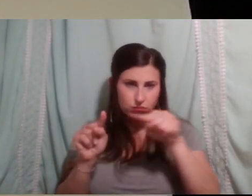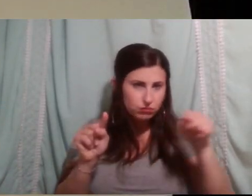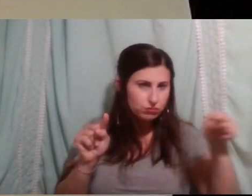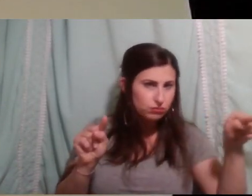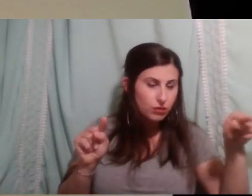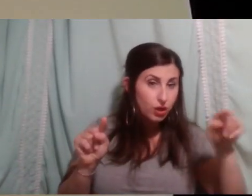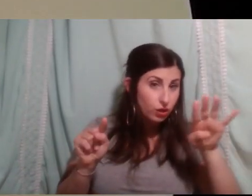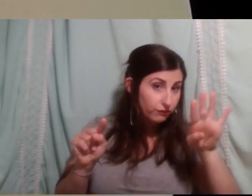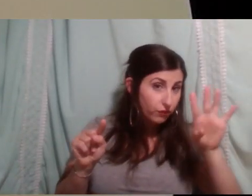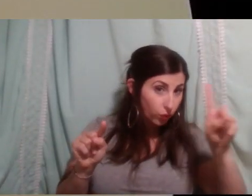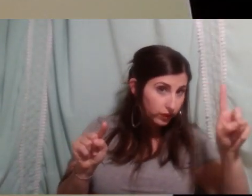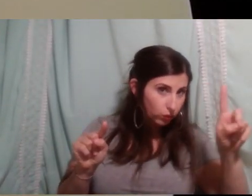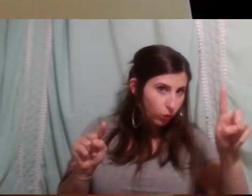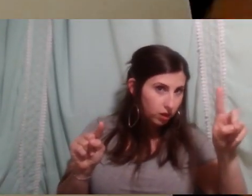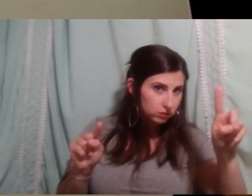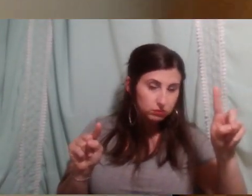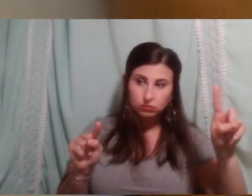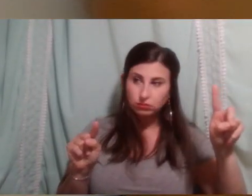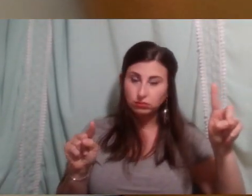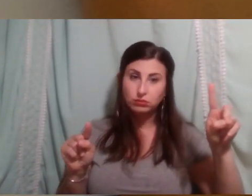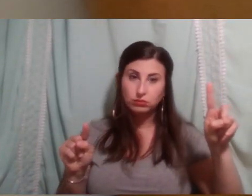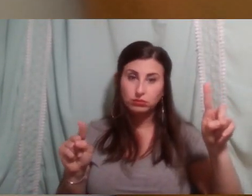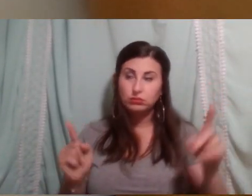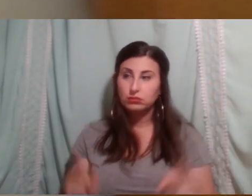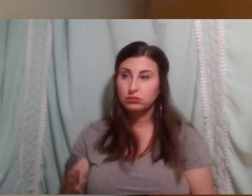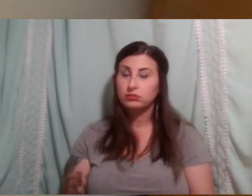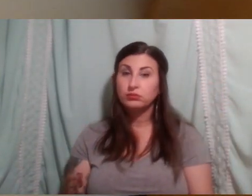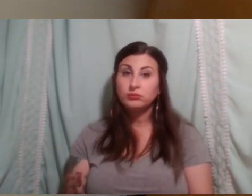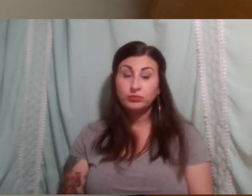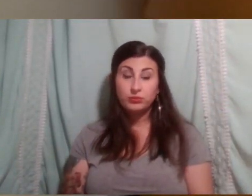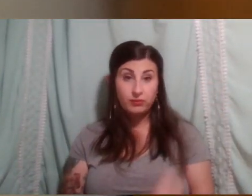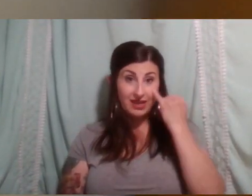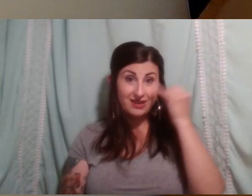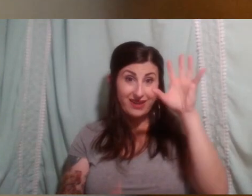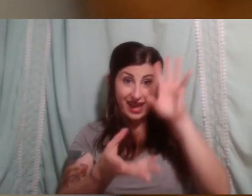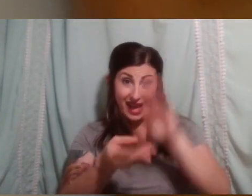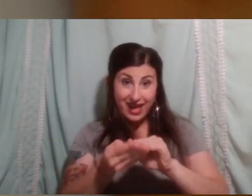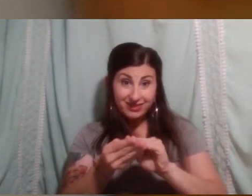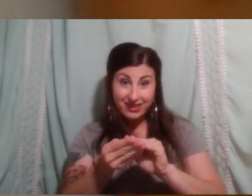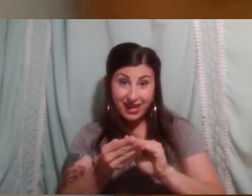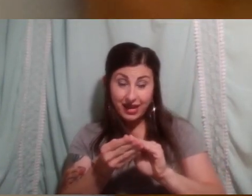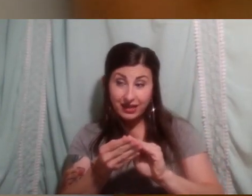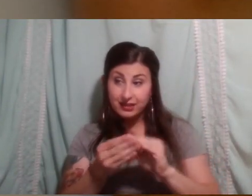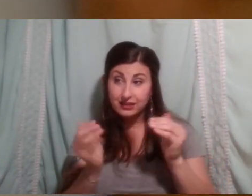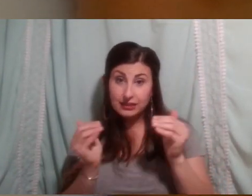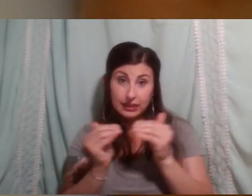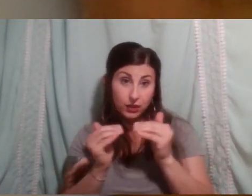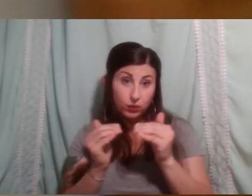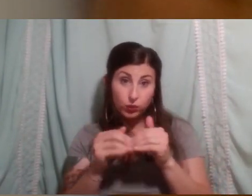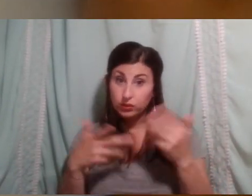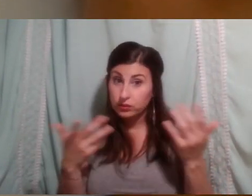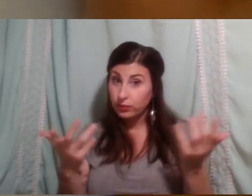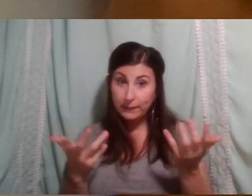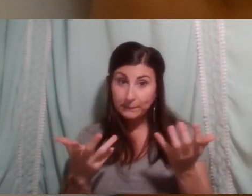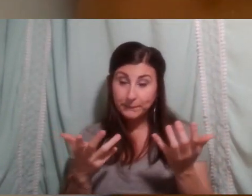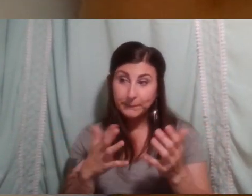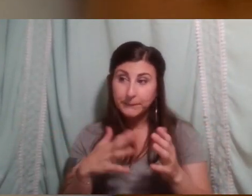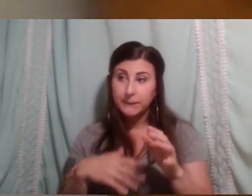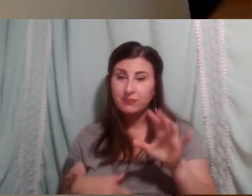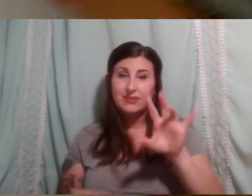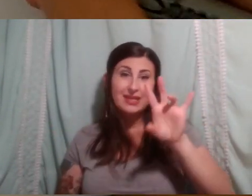plus walking all the way this way to get to B, 41. Okay, if I add that up, 41 plus